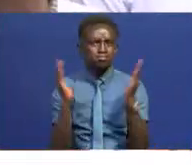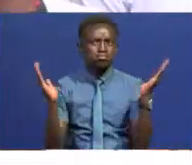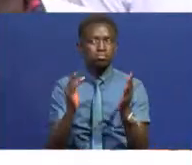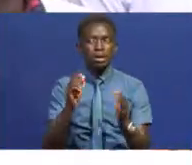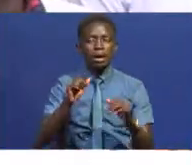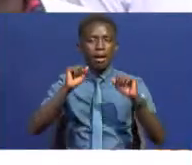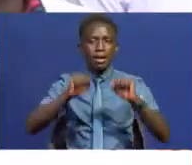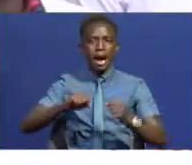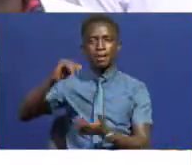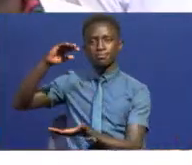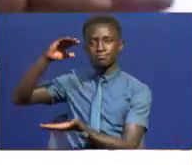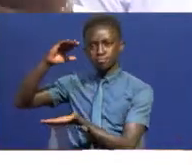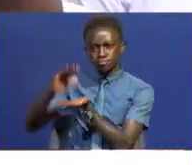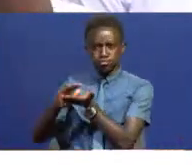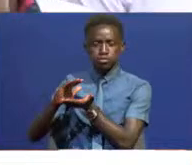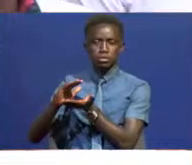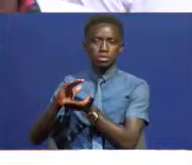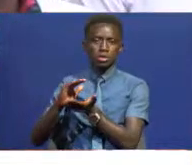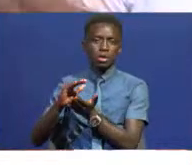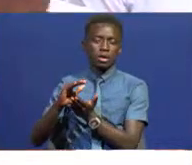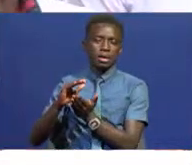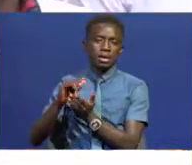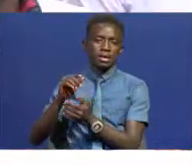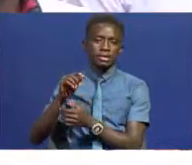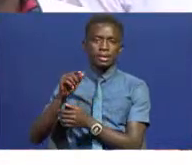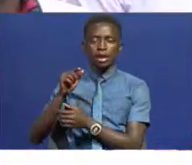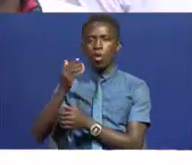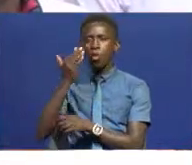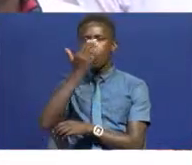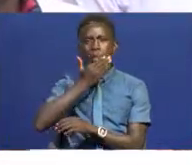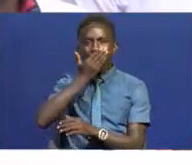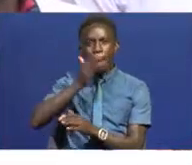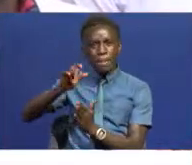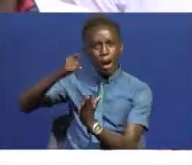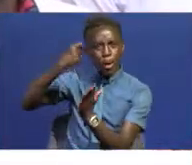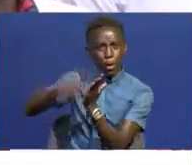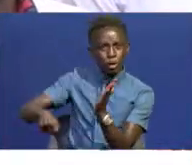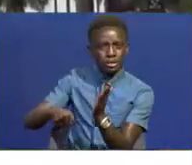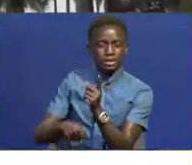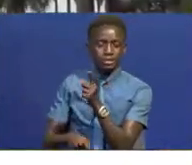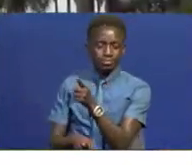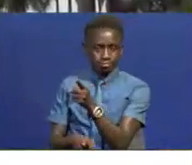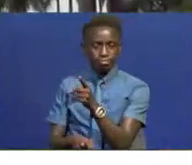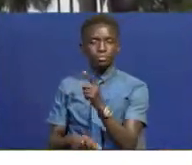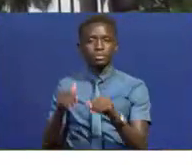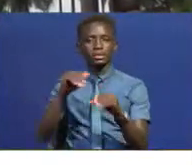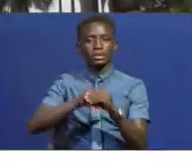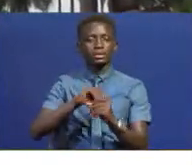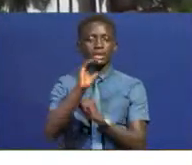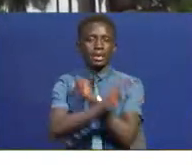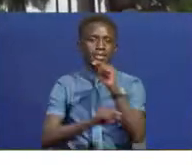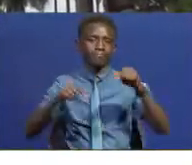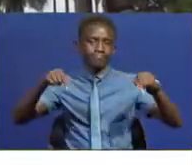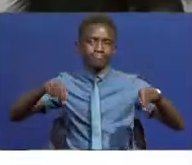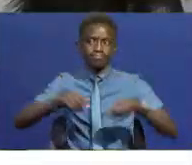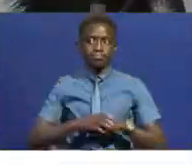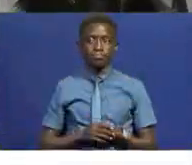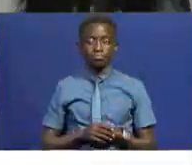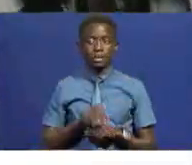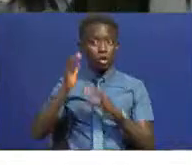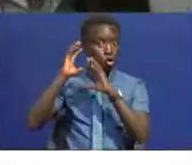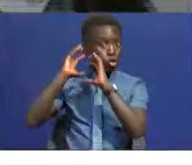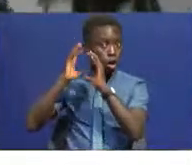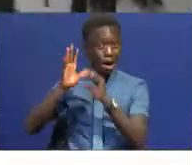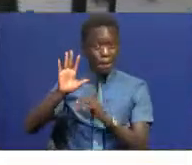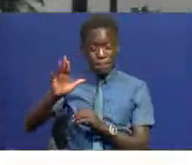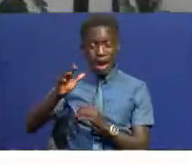down the cost of oil, edible oil in the country. The coconut value chain is expected to receive